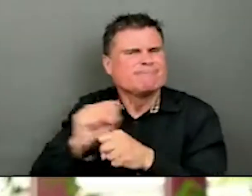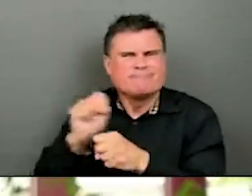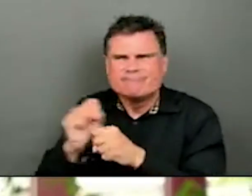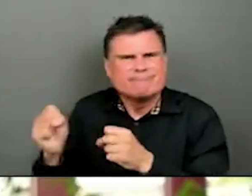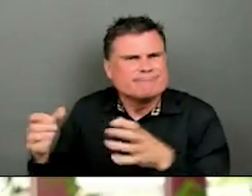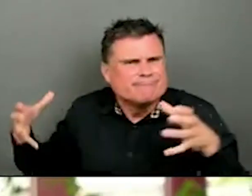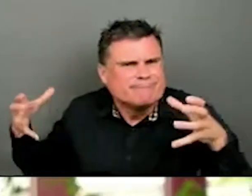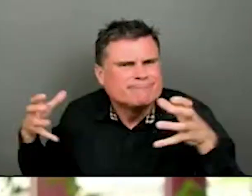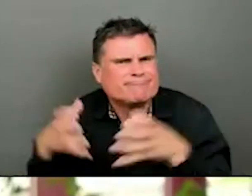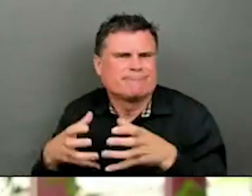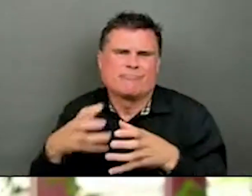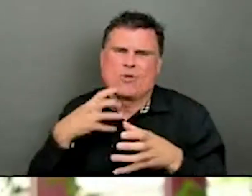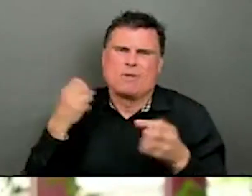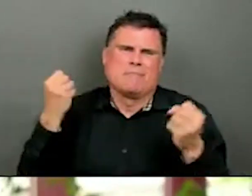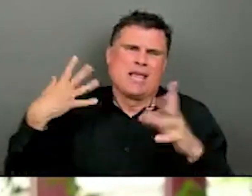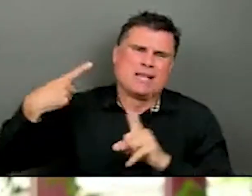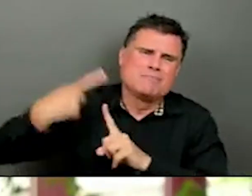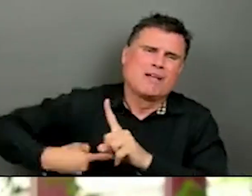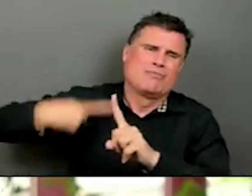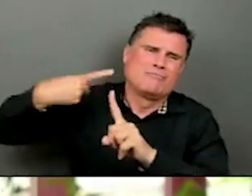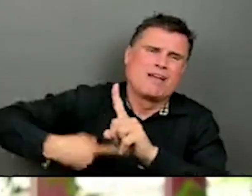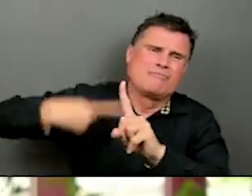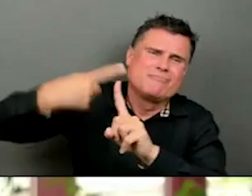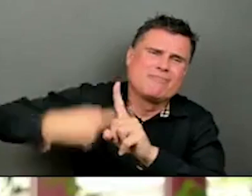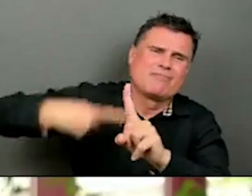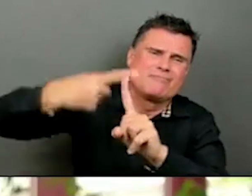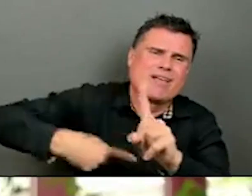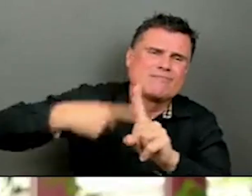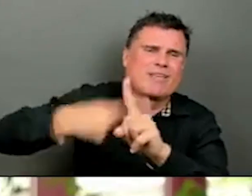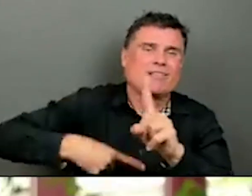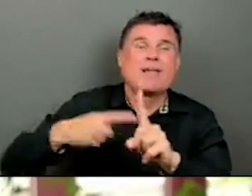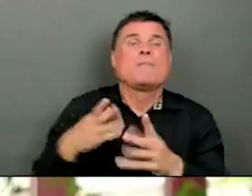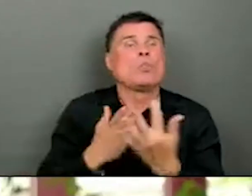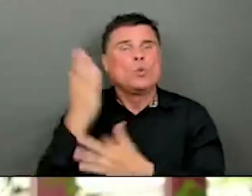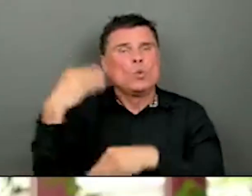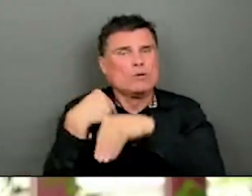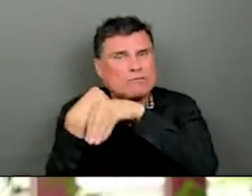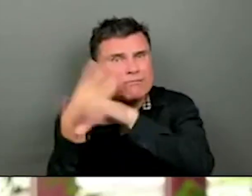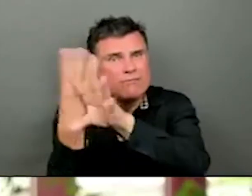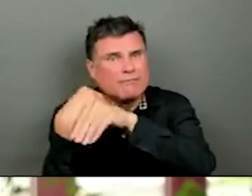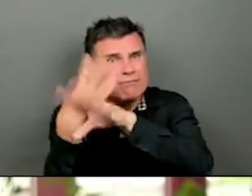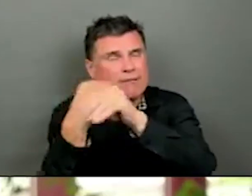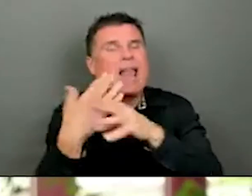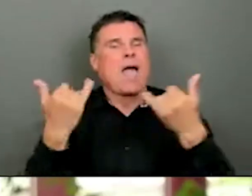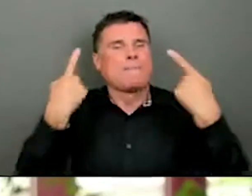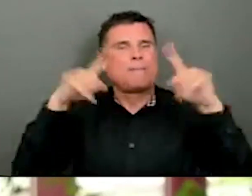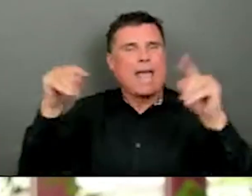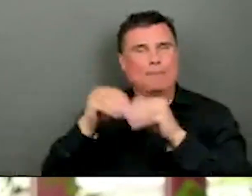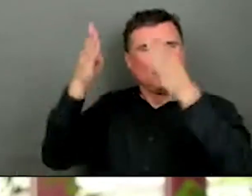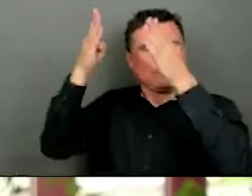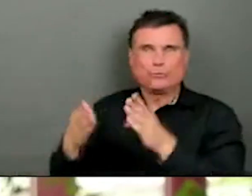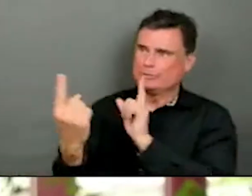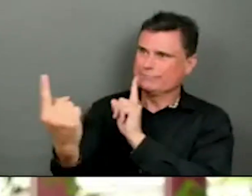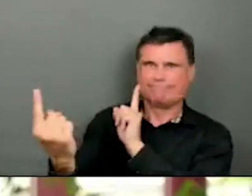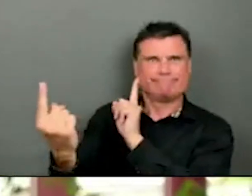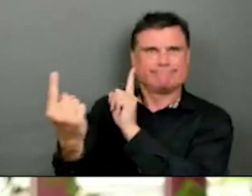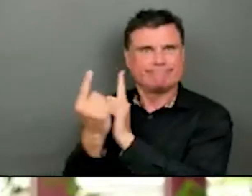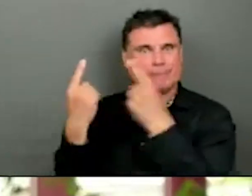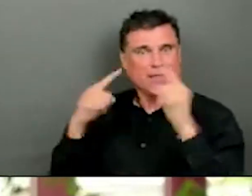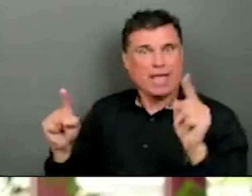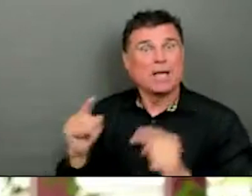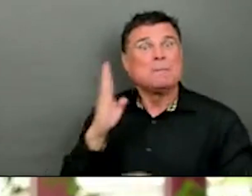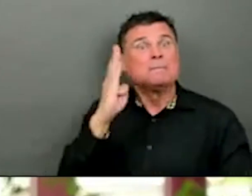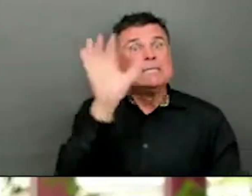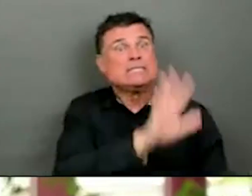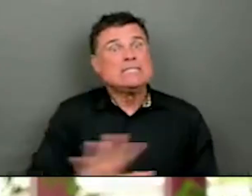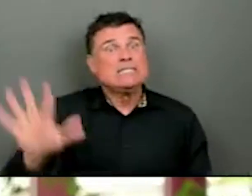but mostly remotely. British Columbia, I don't have to say, is a diverse province. And we know that while we have all